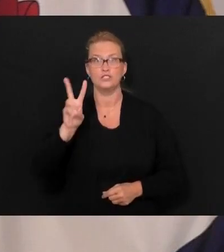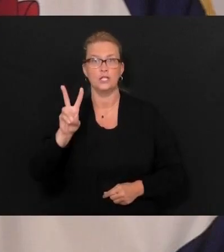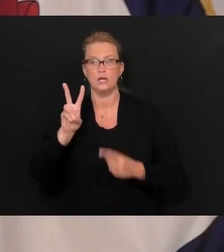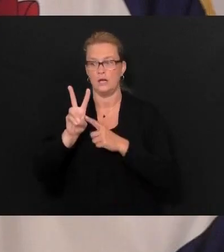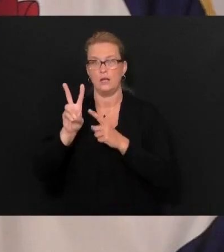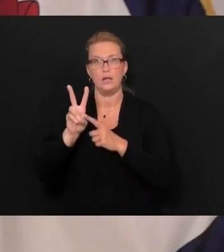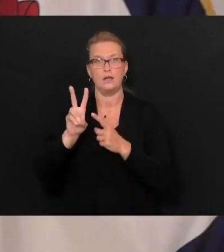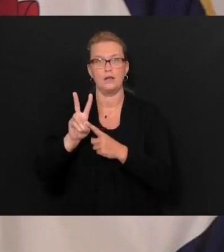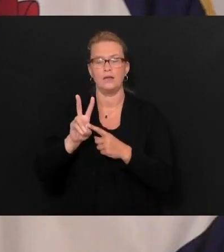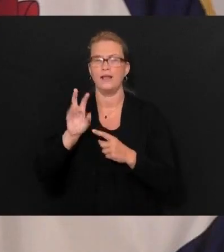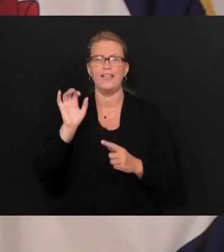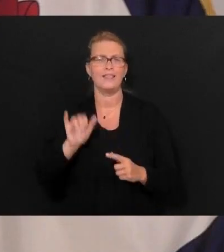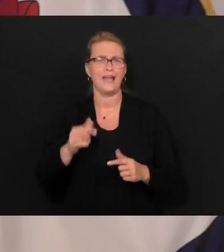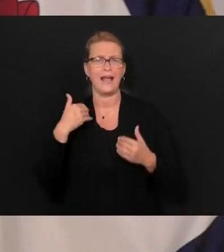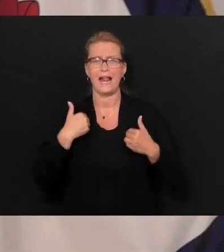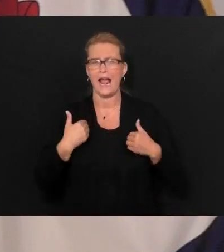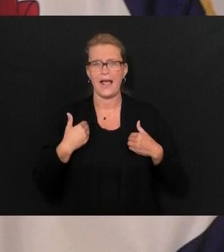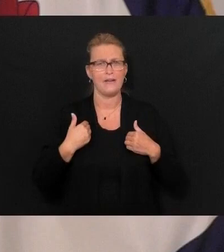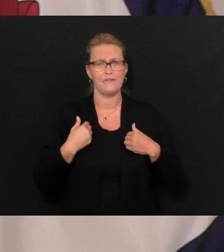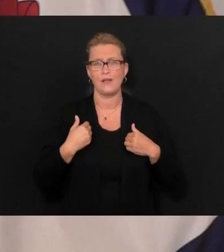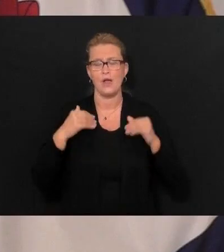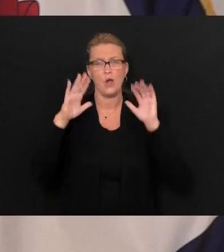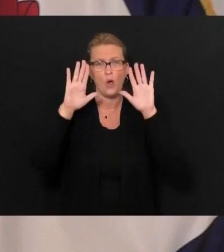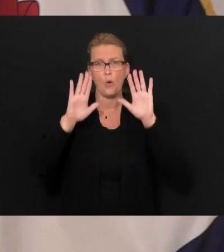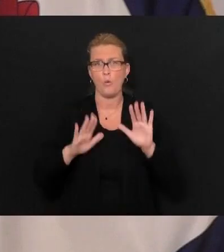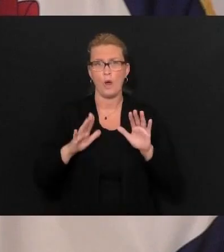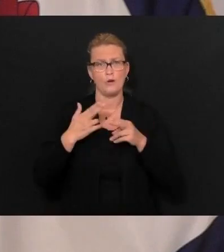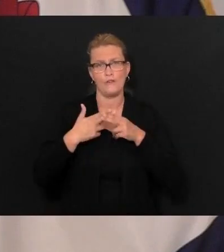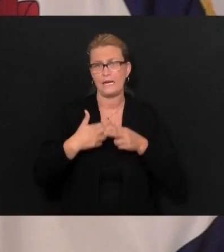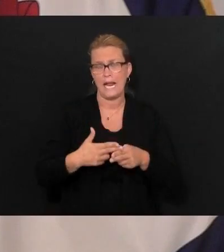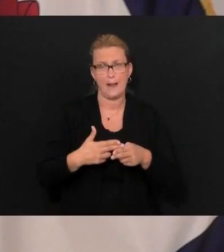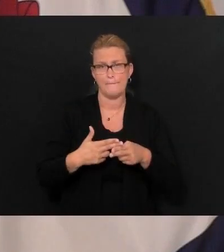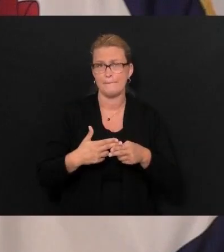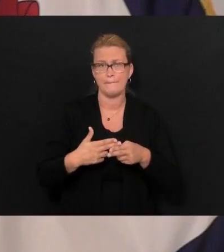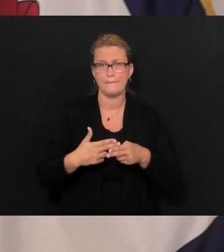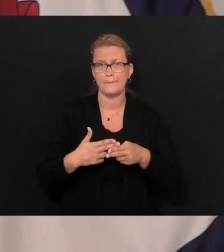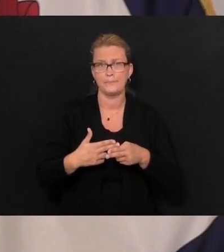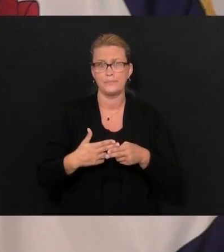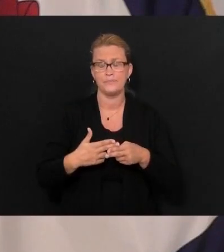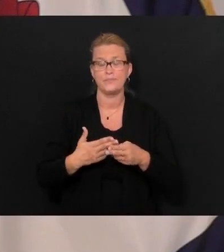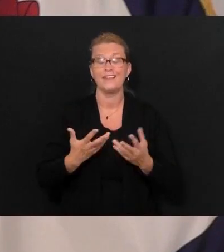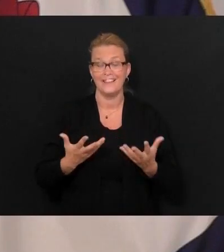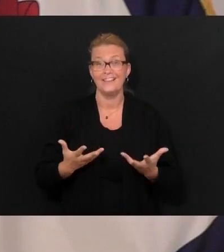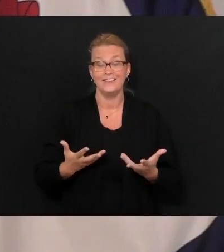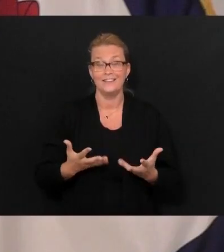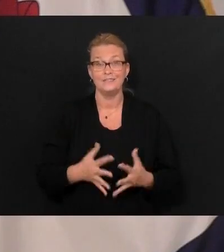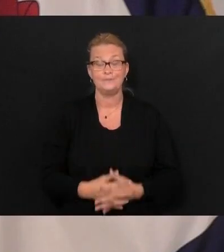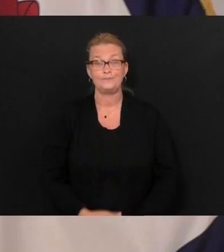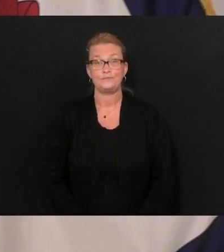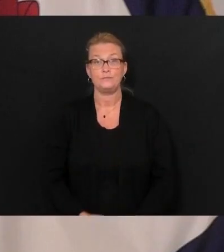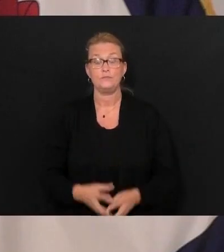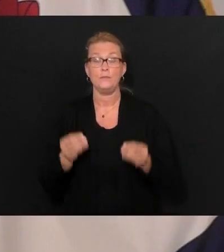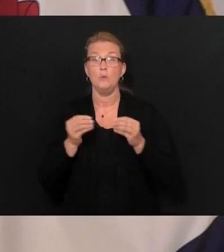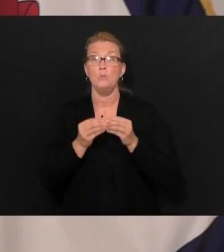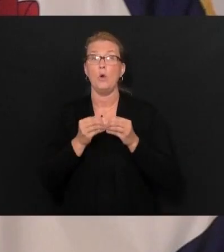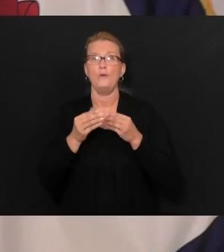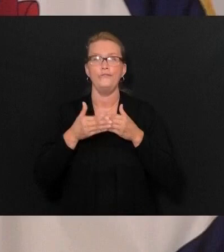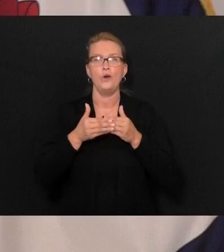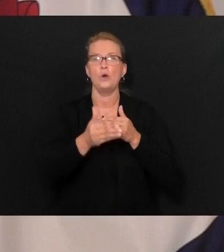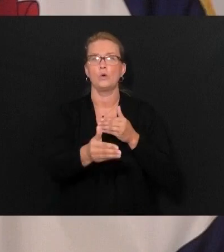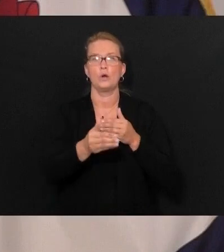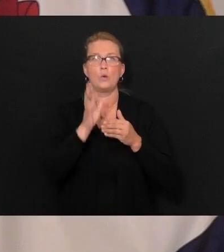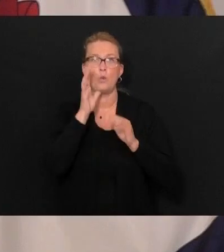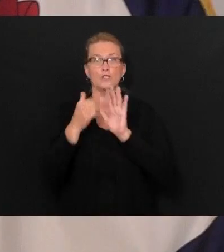Doesn't it have an incredible, incredible ring to it? And so as we go forward, we're going to show